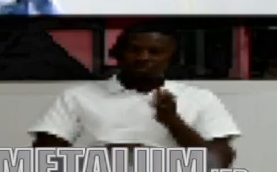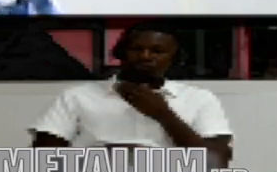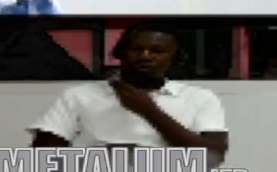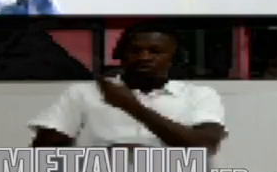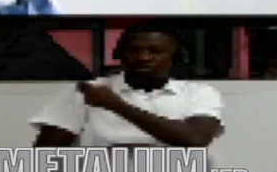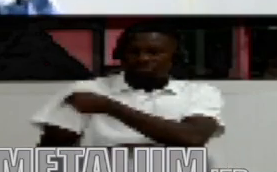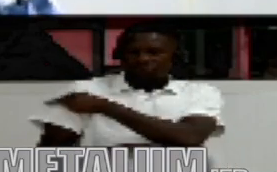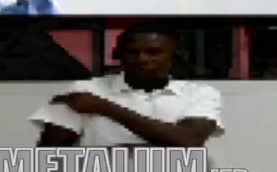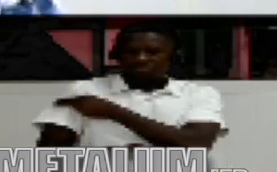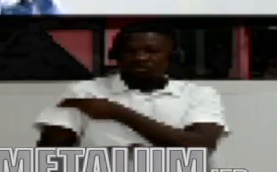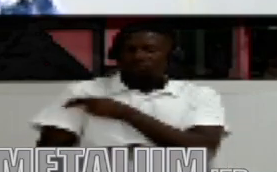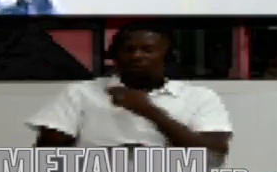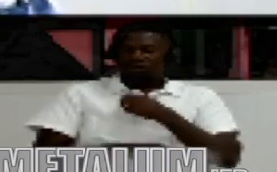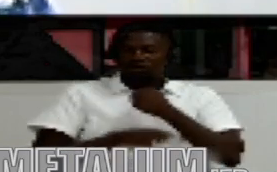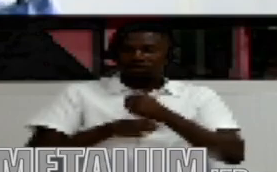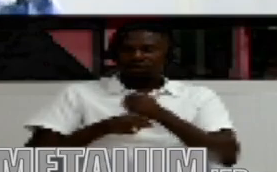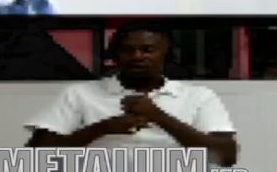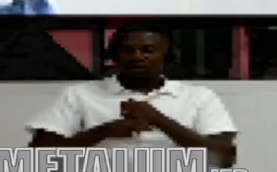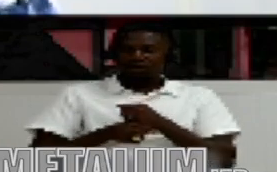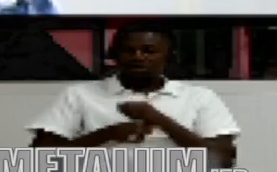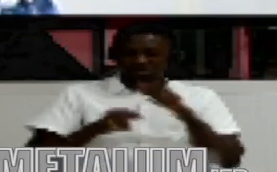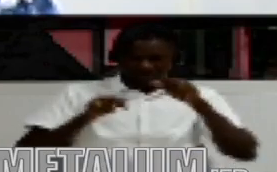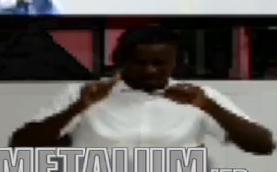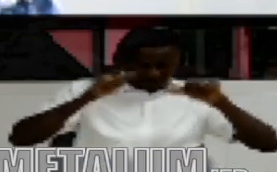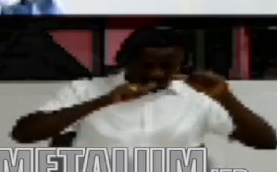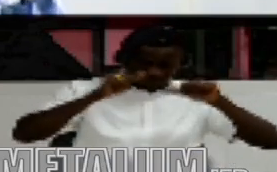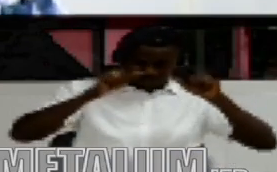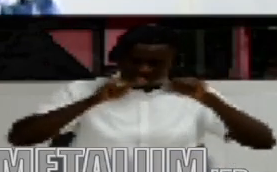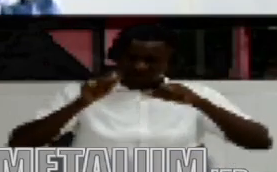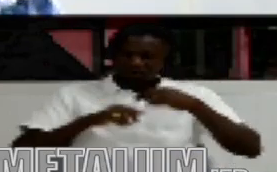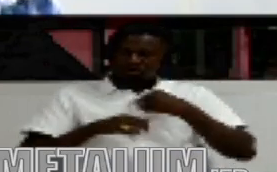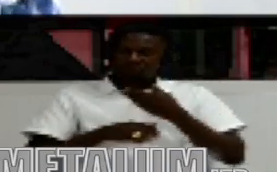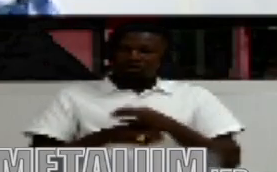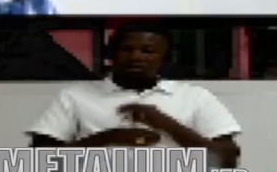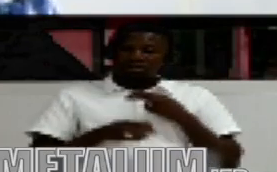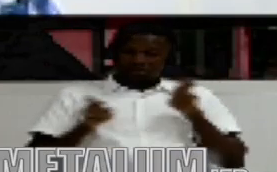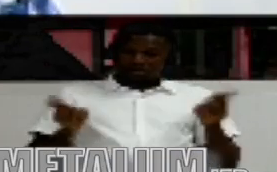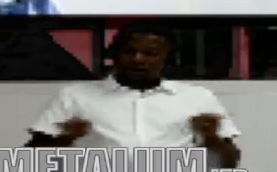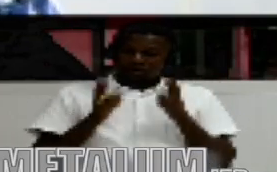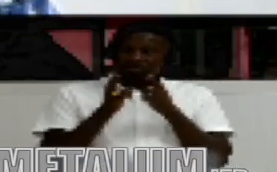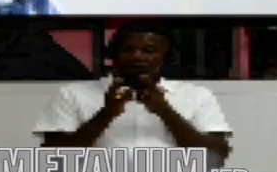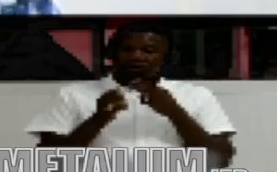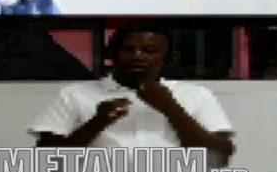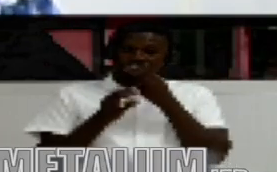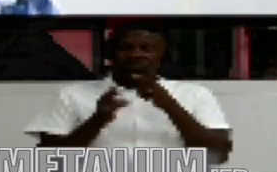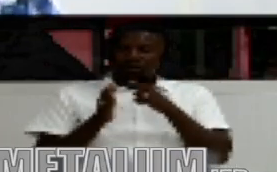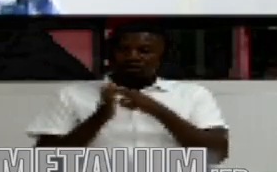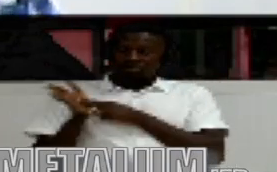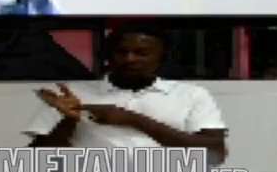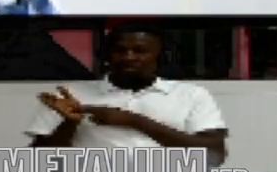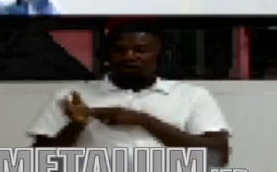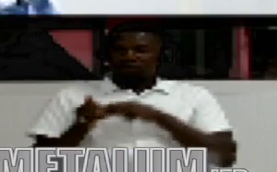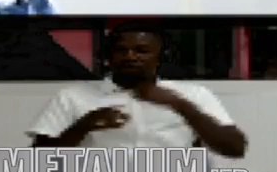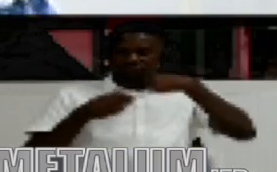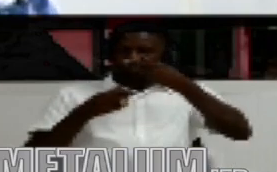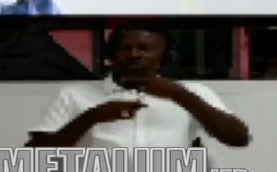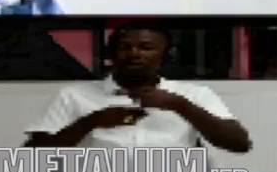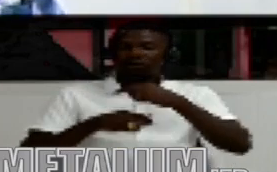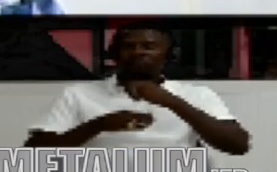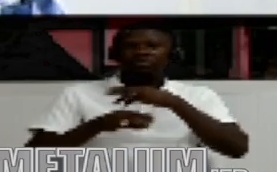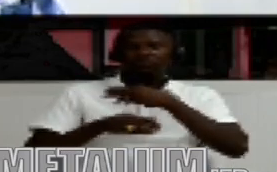hospital so they could make an assessment on us, and they recommended that we needed for the treatment,